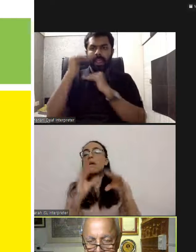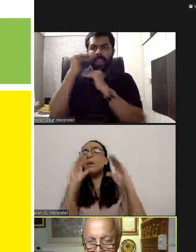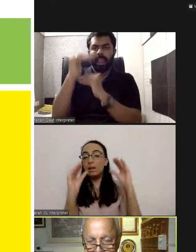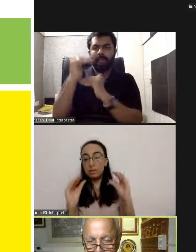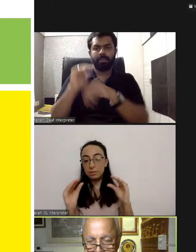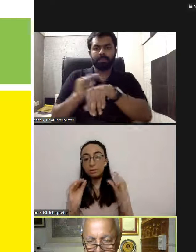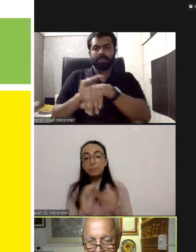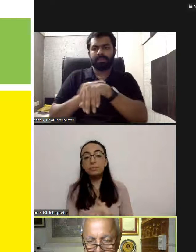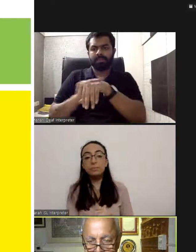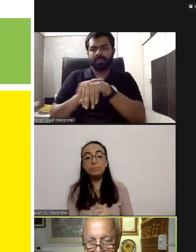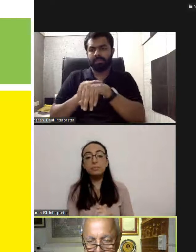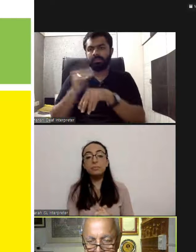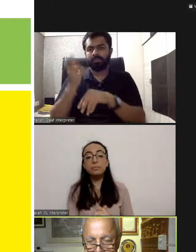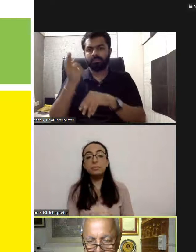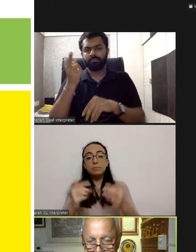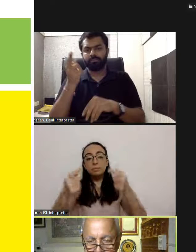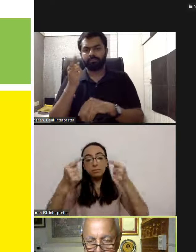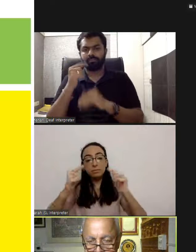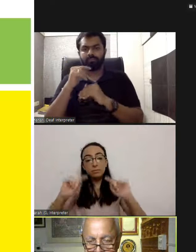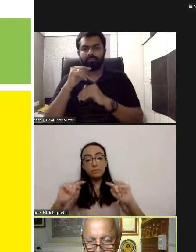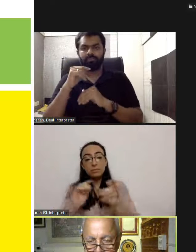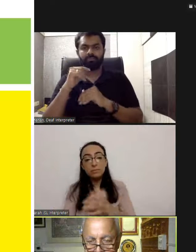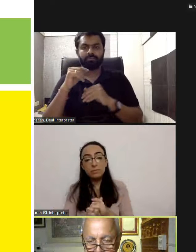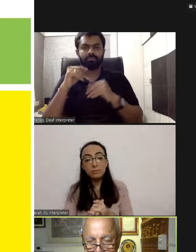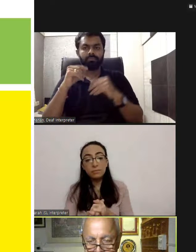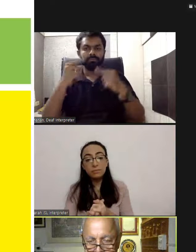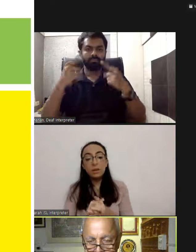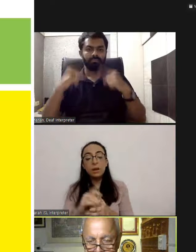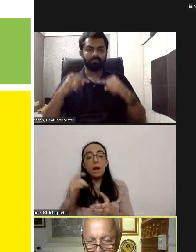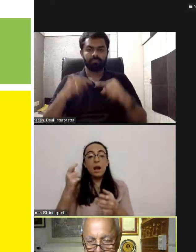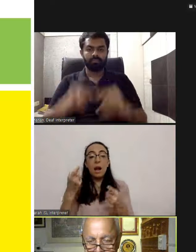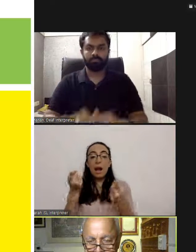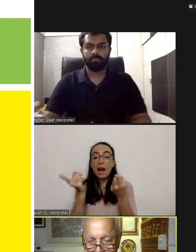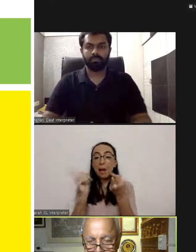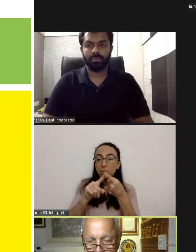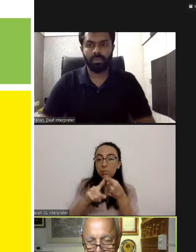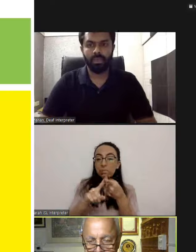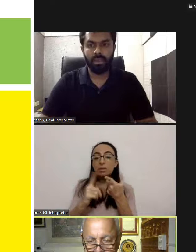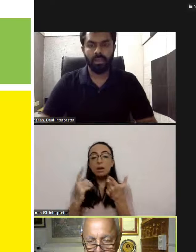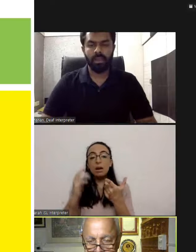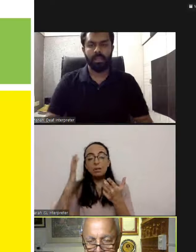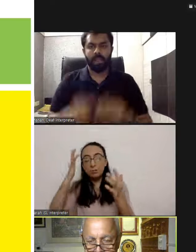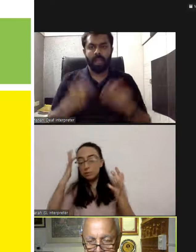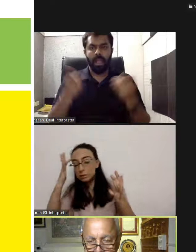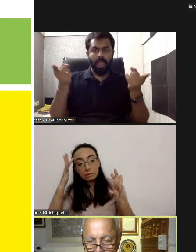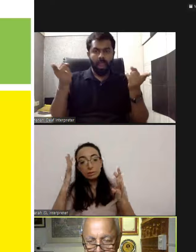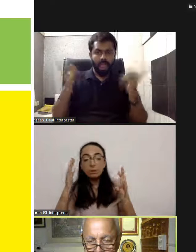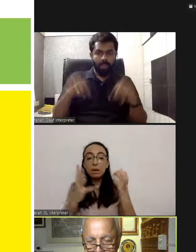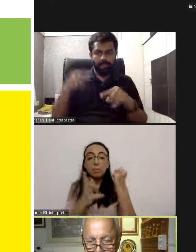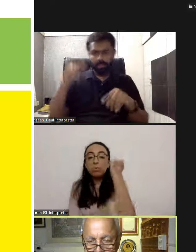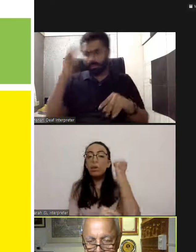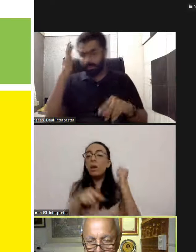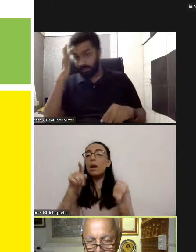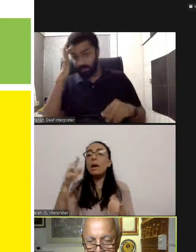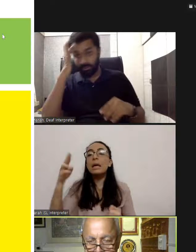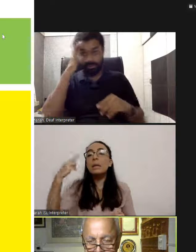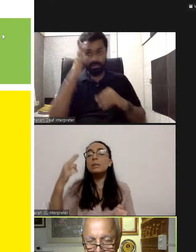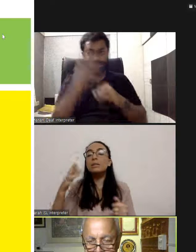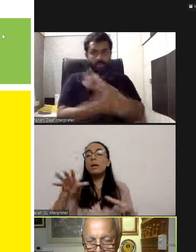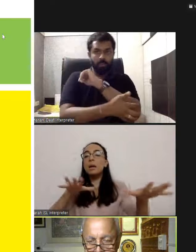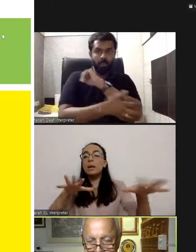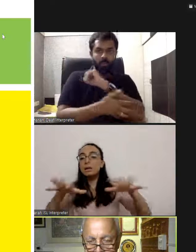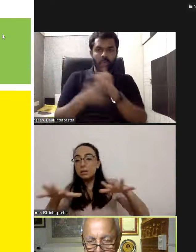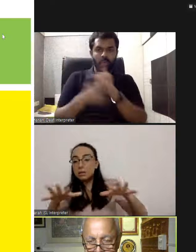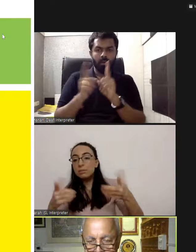poverty caused by disasters, natural, man-made, earthquakes, floods, drought, as I